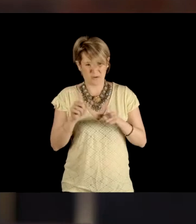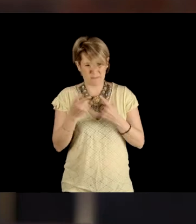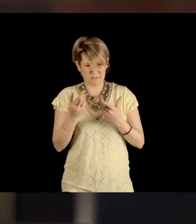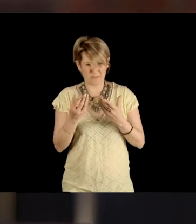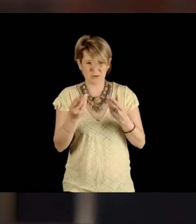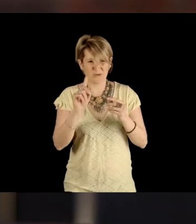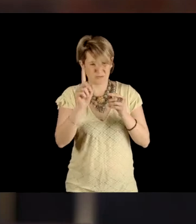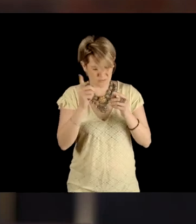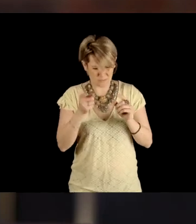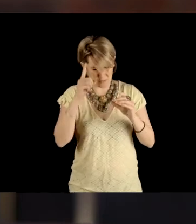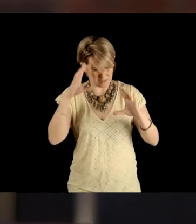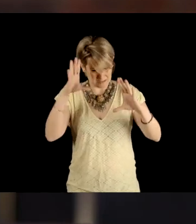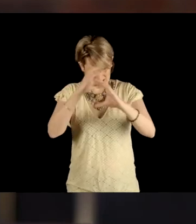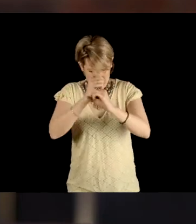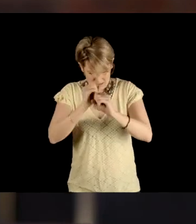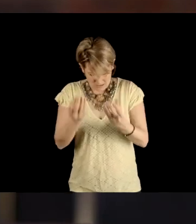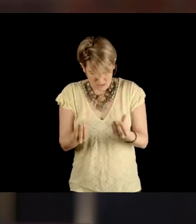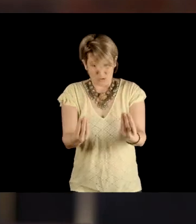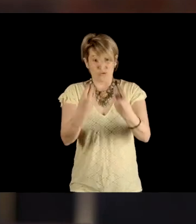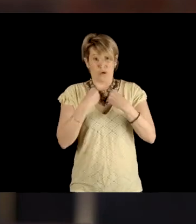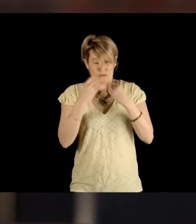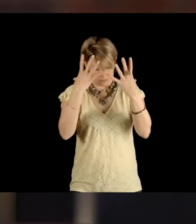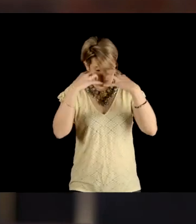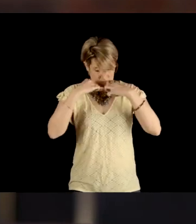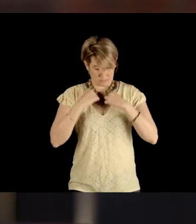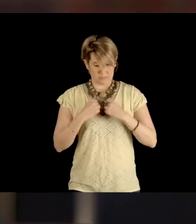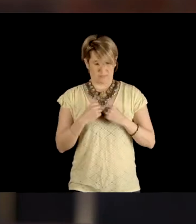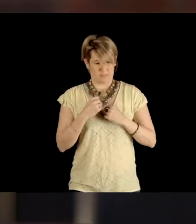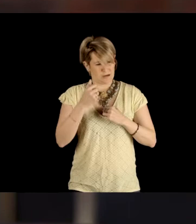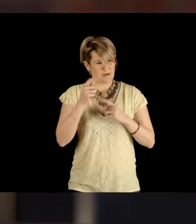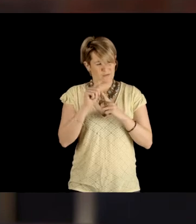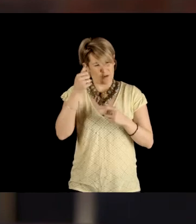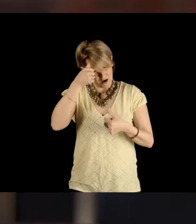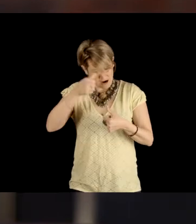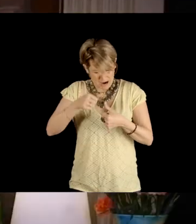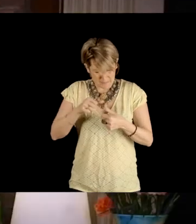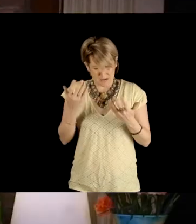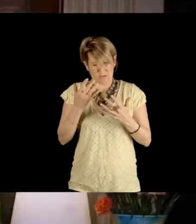We'll be meditating now. Please sit with the same comfortable posture you are in,